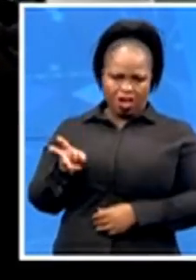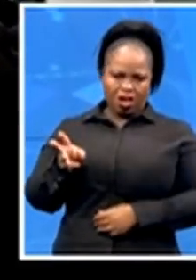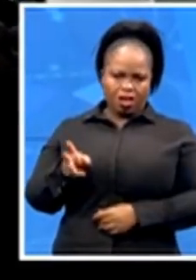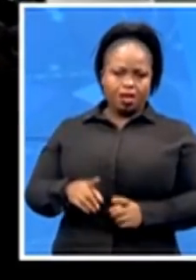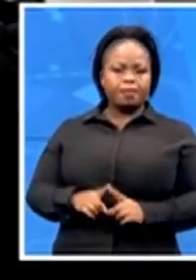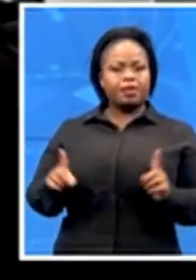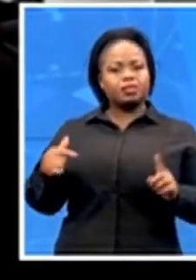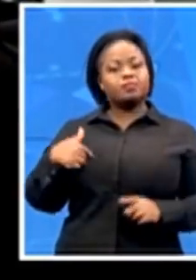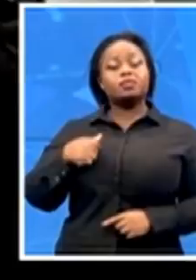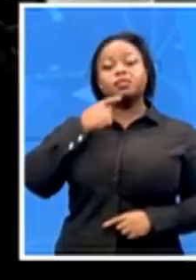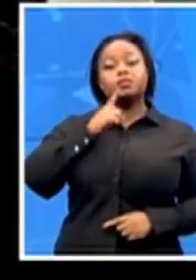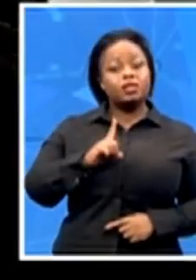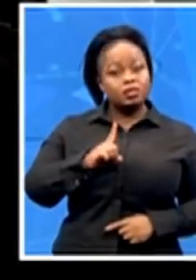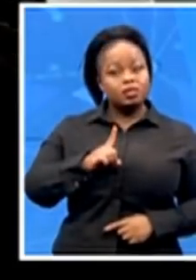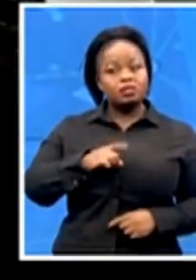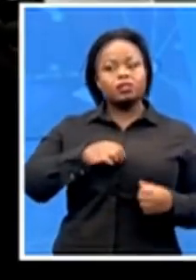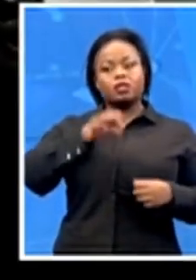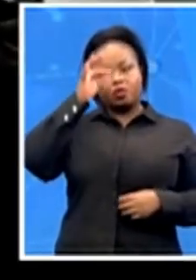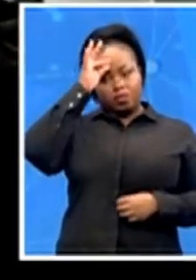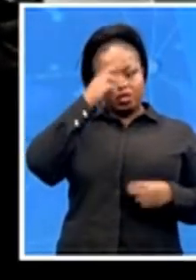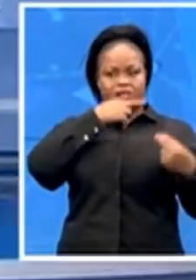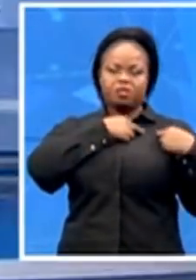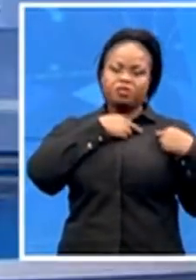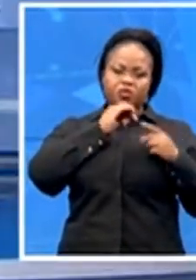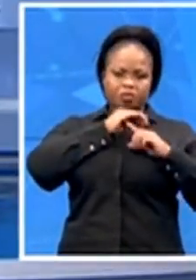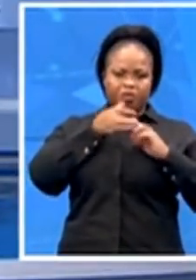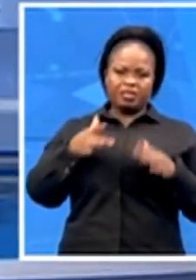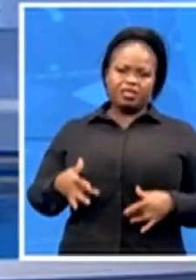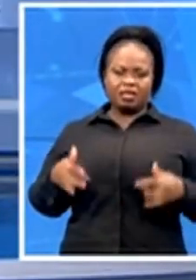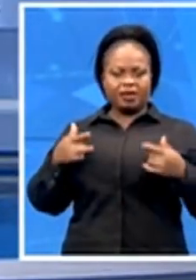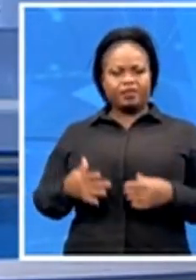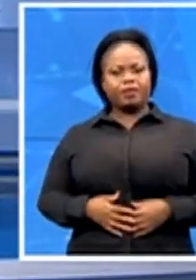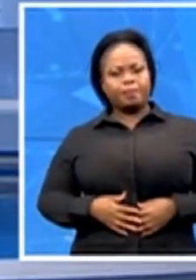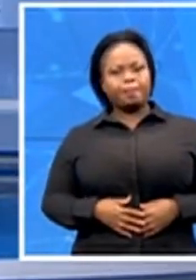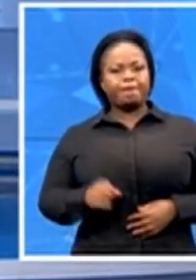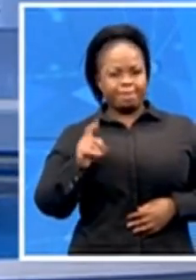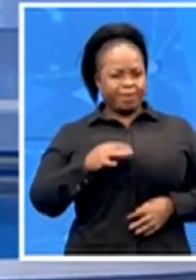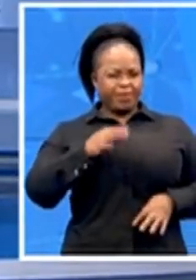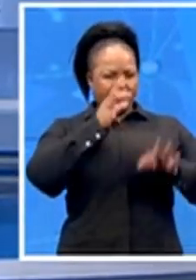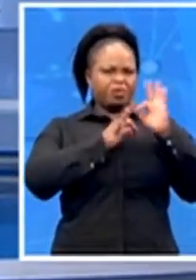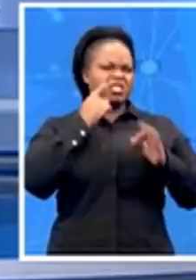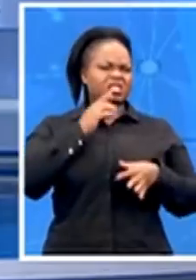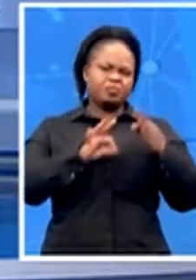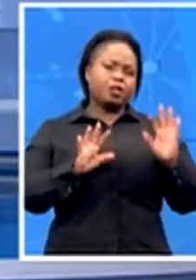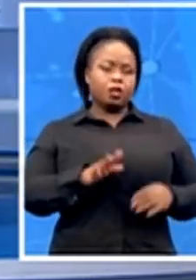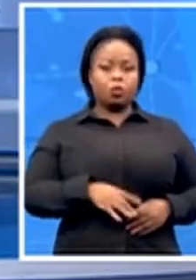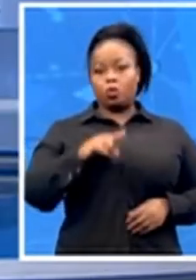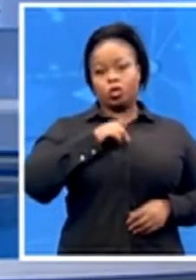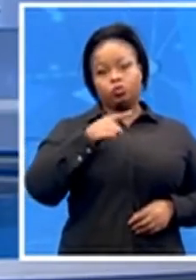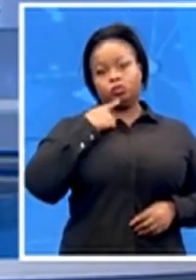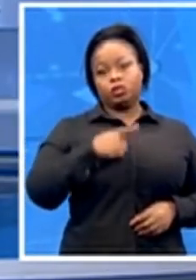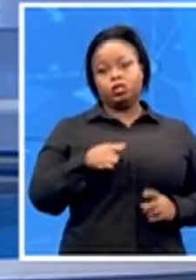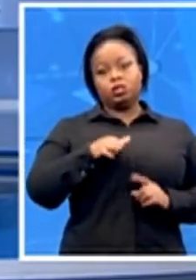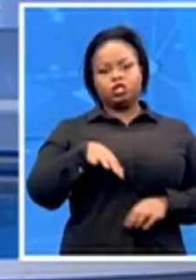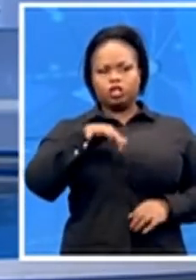protect lives. Okay, police have a responsibility. Let's discuss this in layman terms, in much more simpler terms. I mean, you speak of a situational analysis, but put simply,